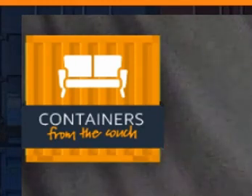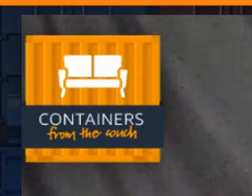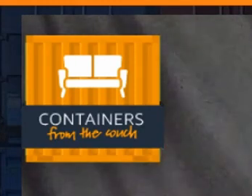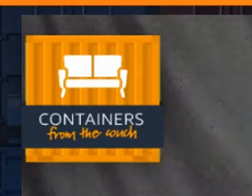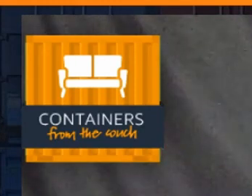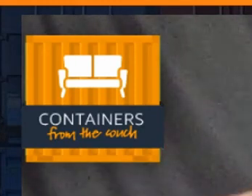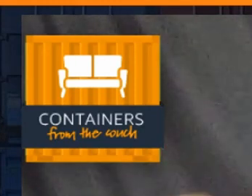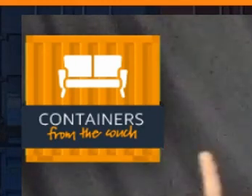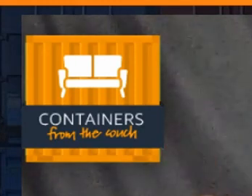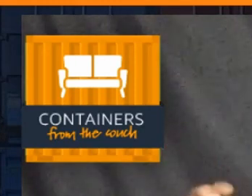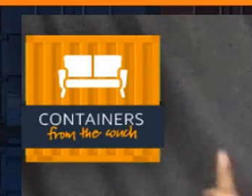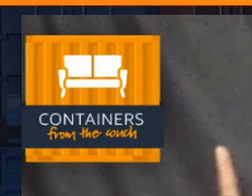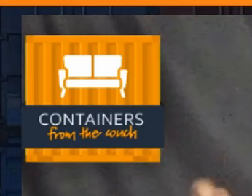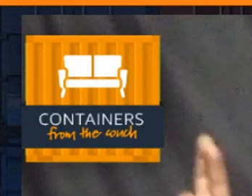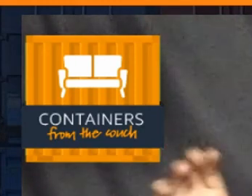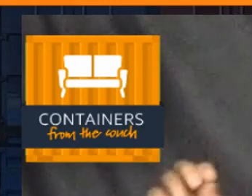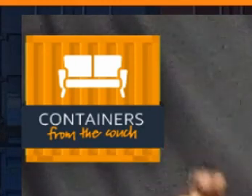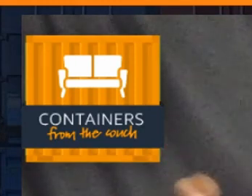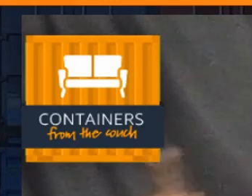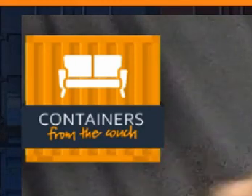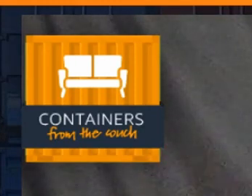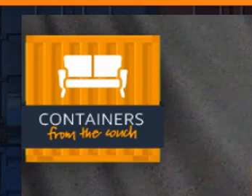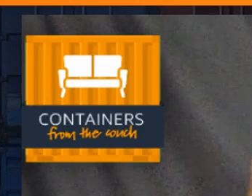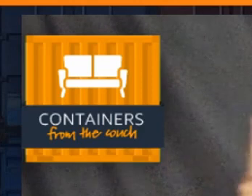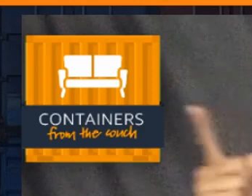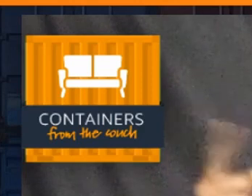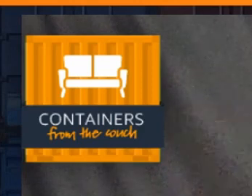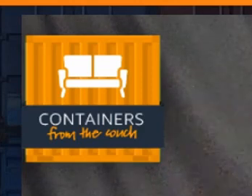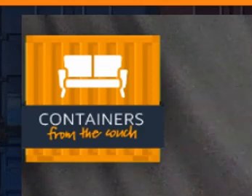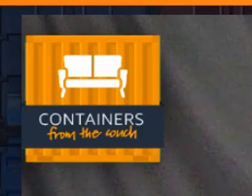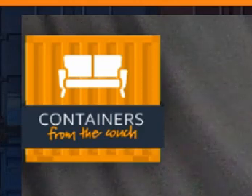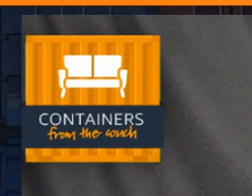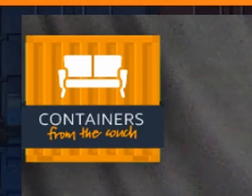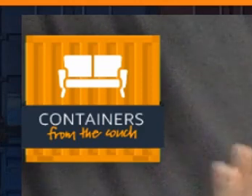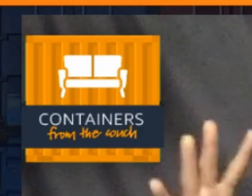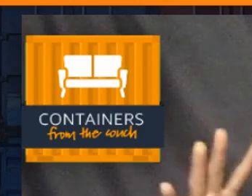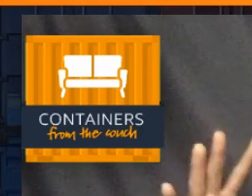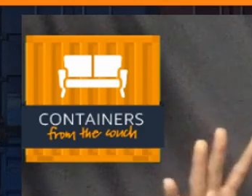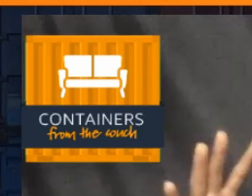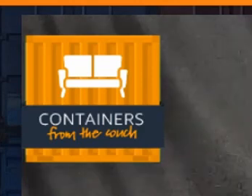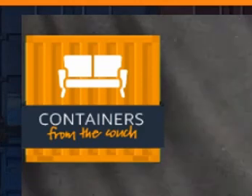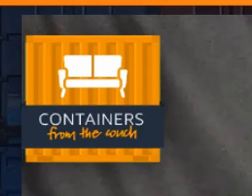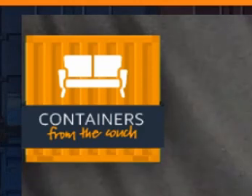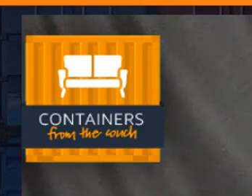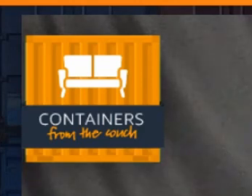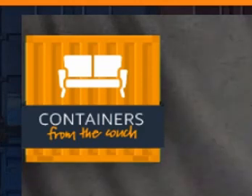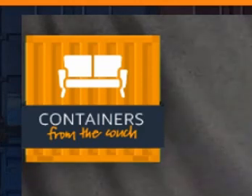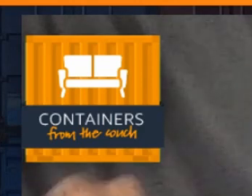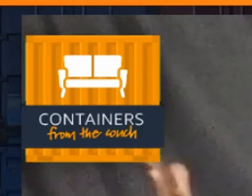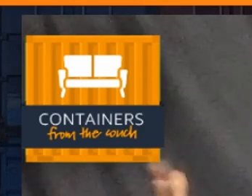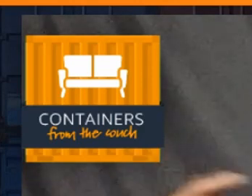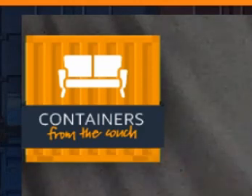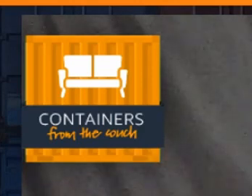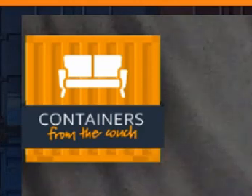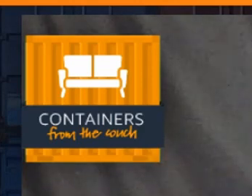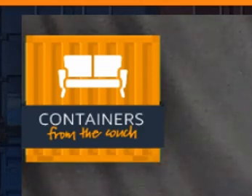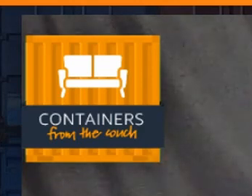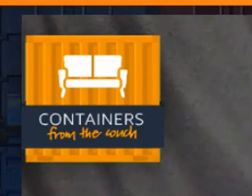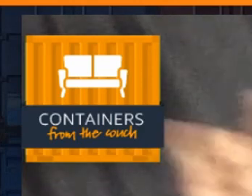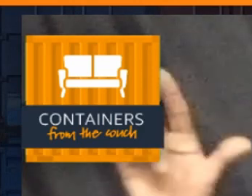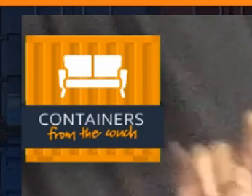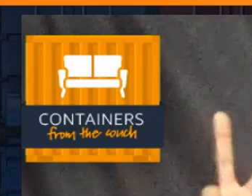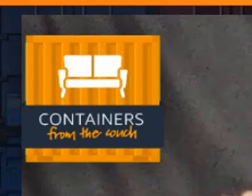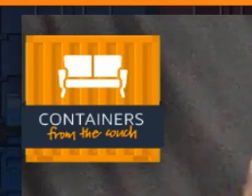so lots of cool stuff going on there. I am going to be out for the rest of Container Days because I am jumping on a plane. And if you are in Valencia for